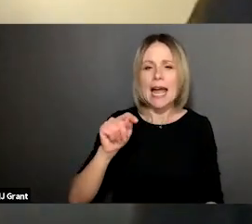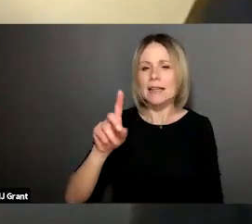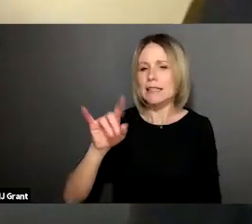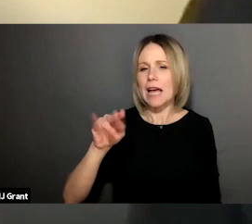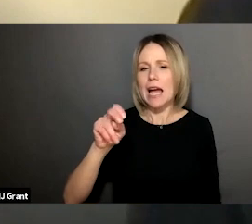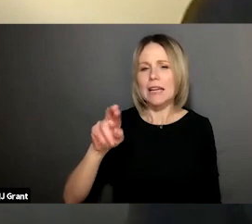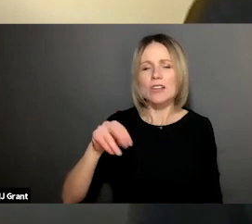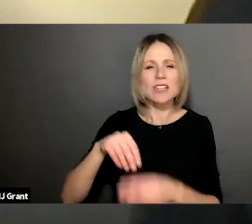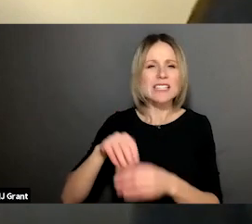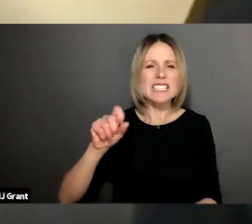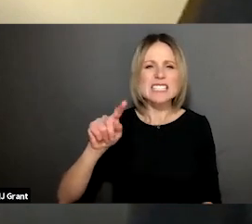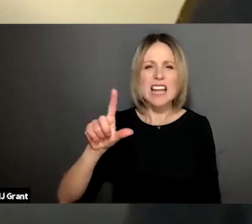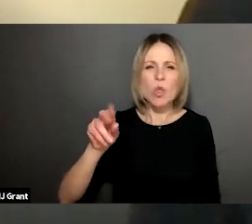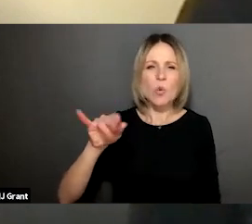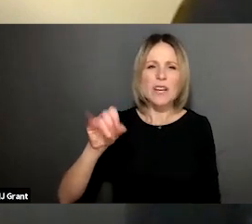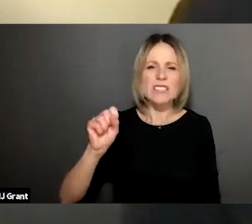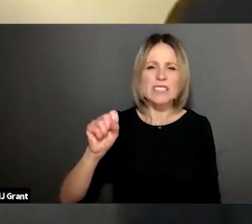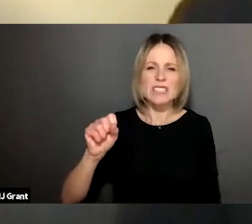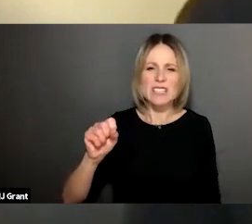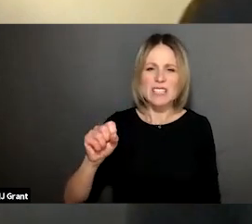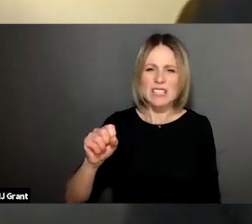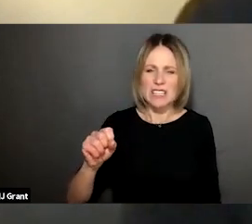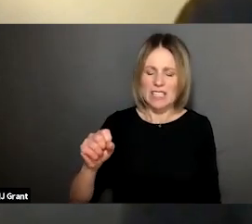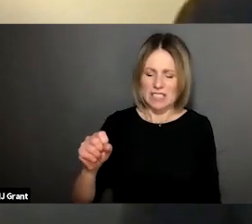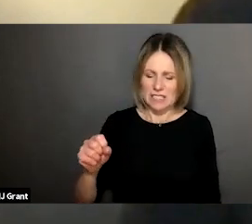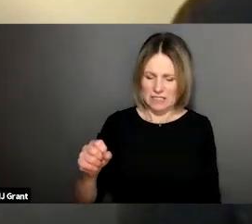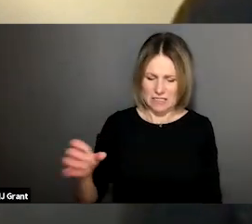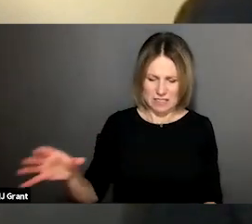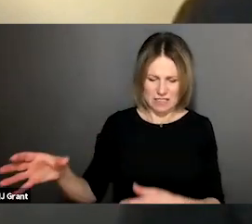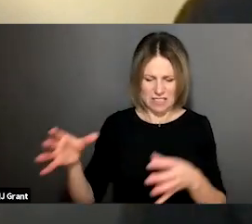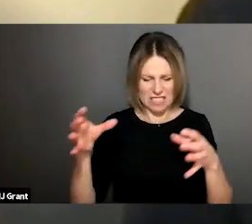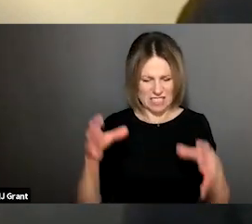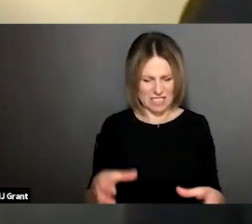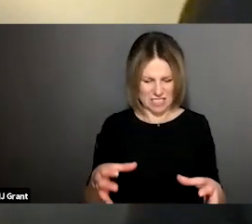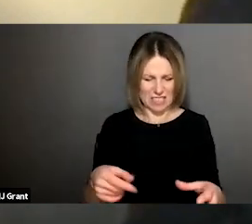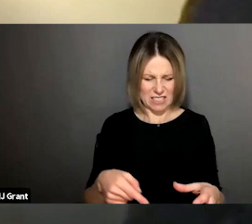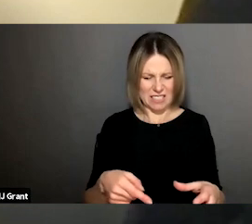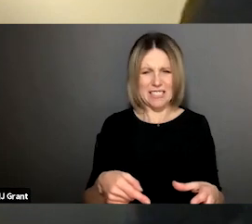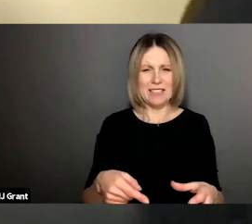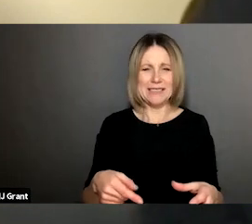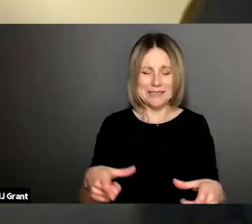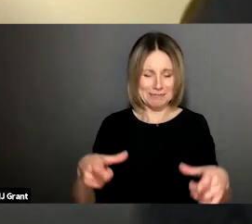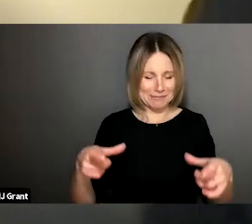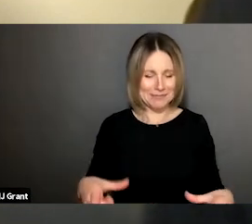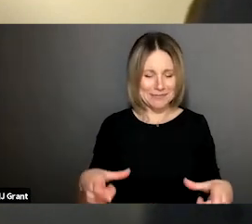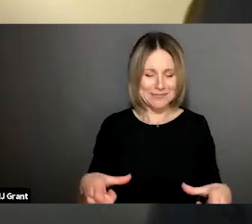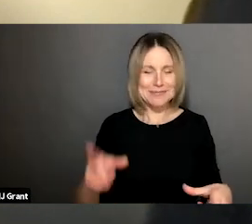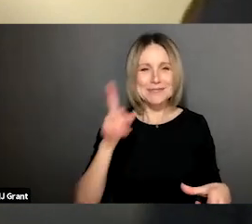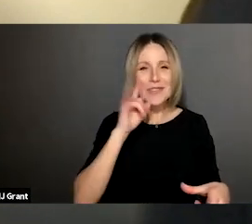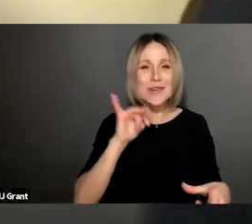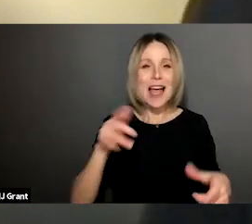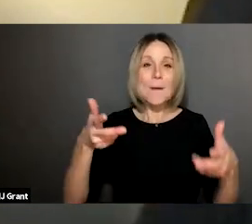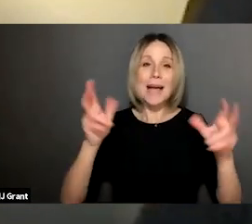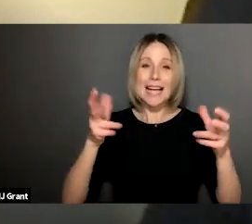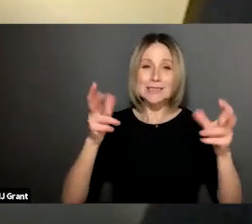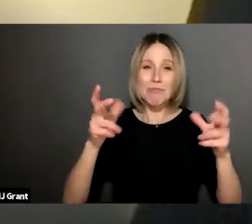where it was like half a basketball with a thing of chips next to it. And it was just disgusting. But, you